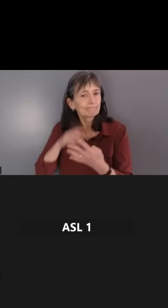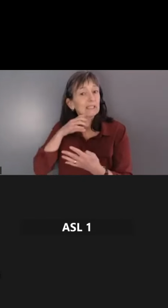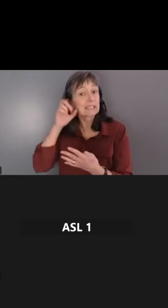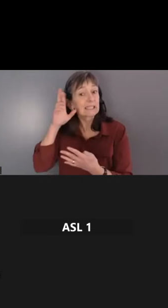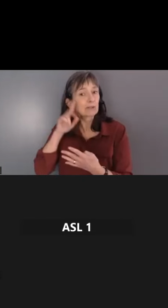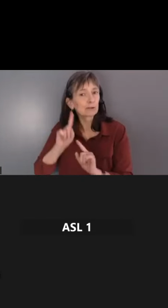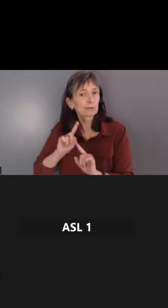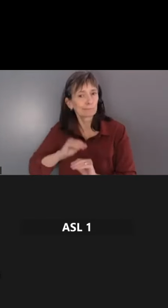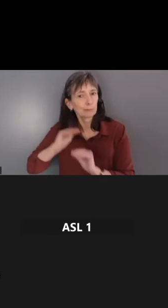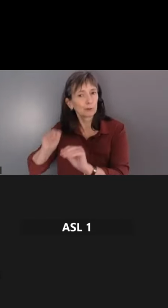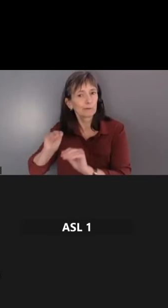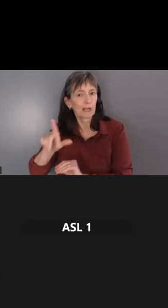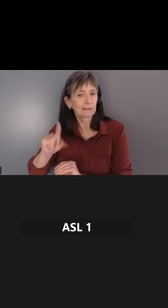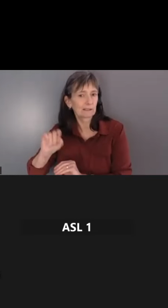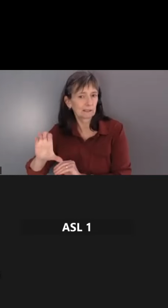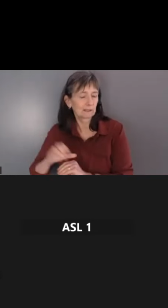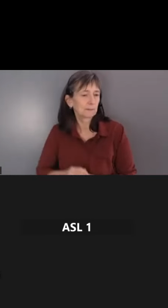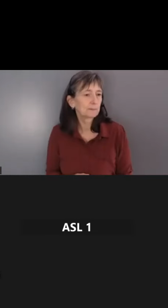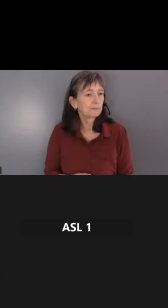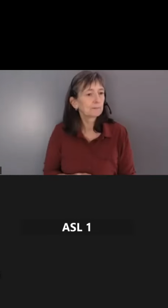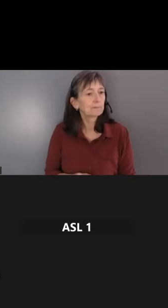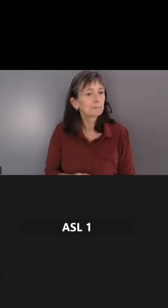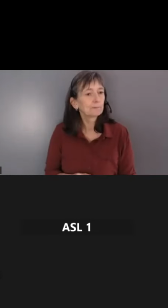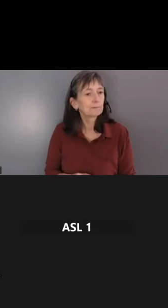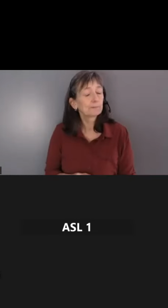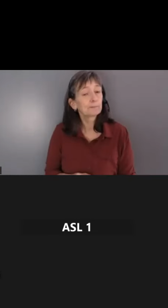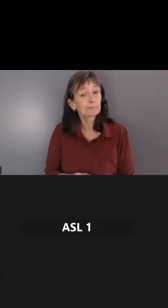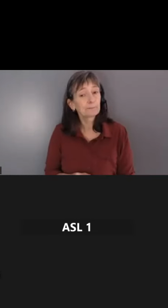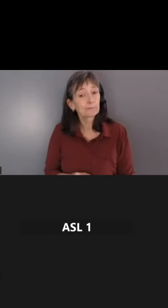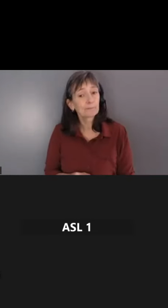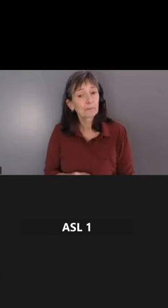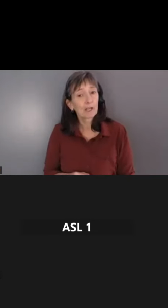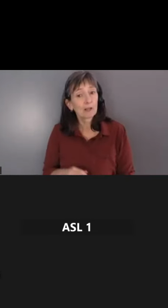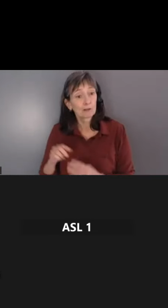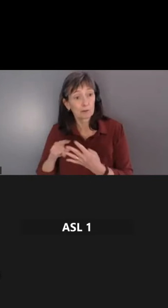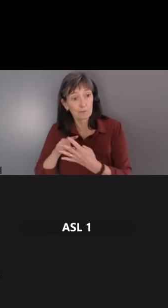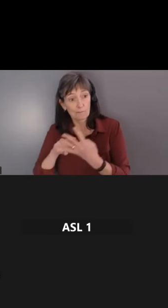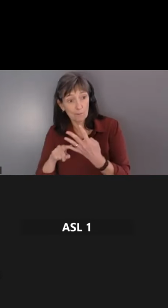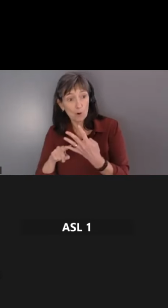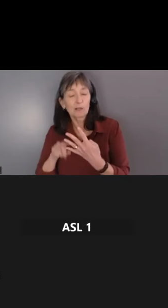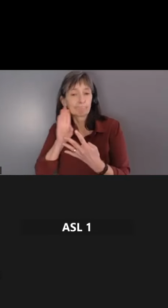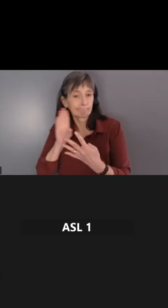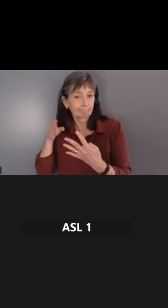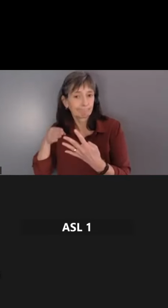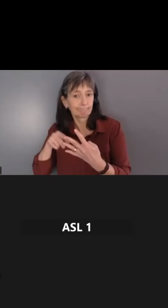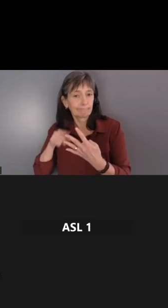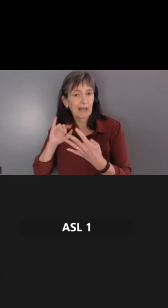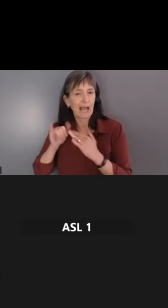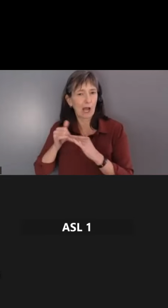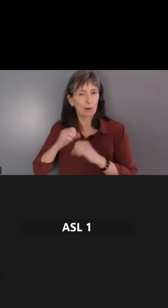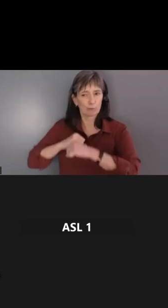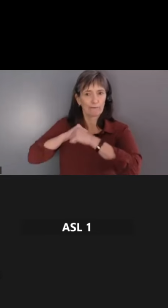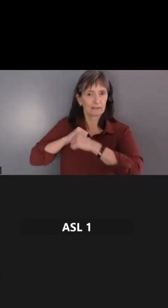need to transition into institutional care settings. And so based on these, we focused on 4 specific intervention areas to